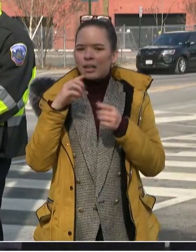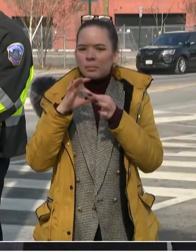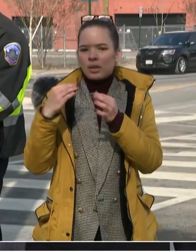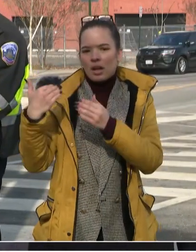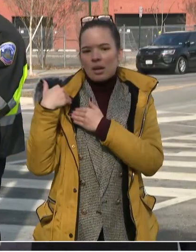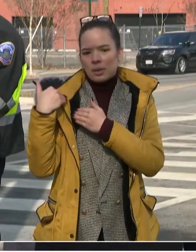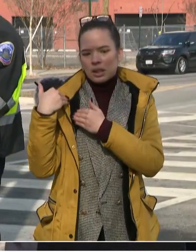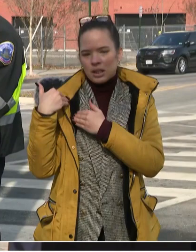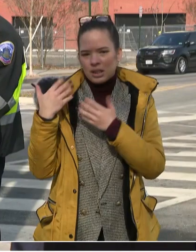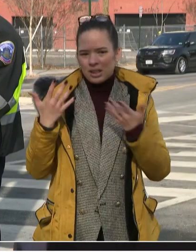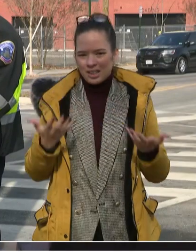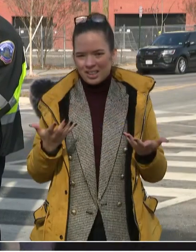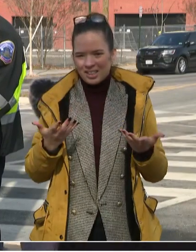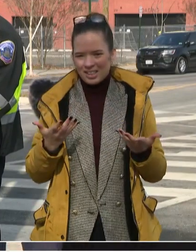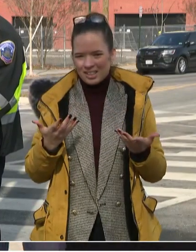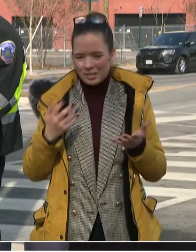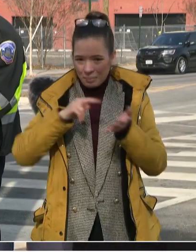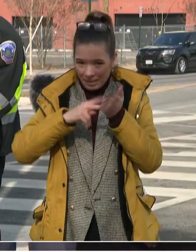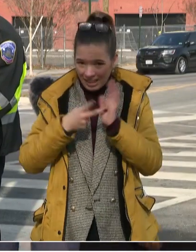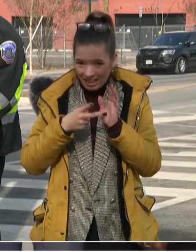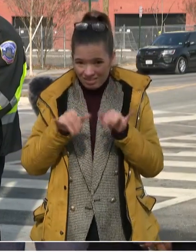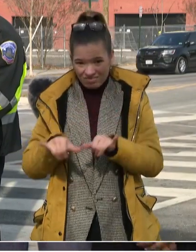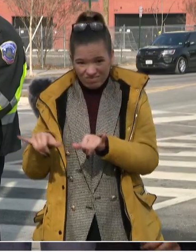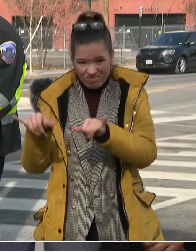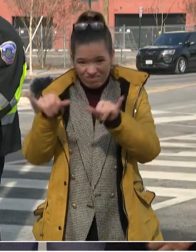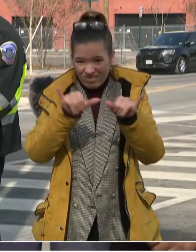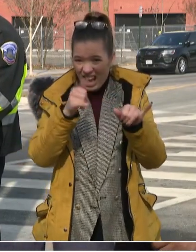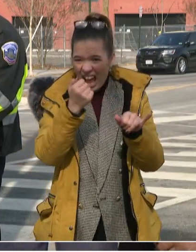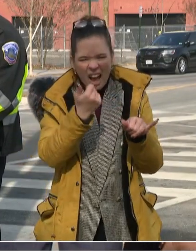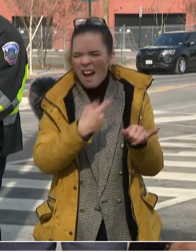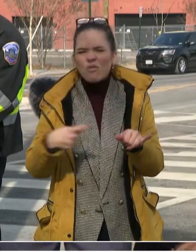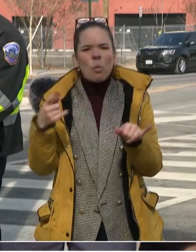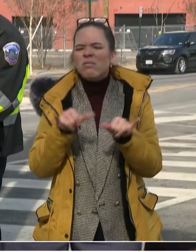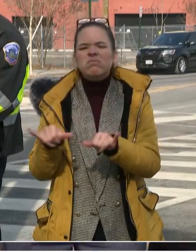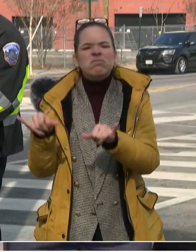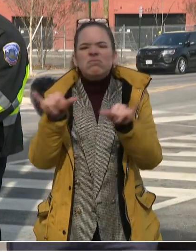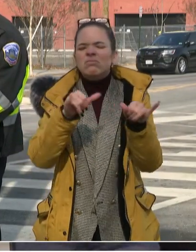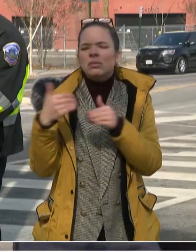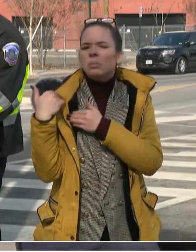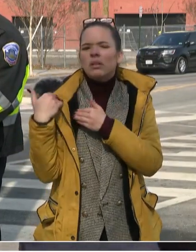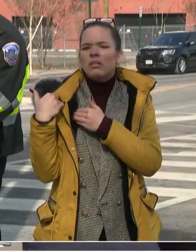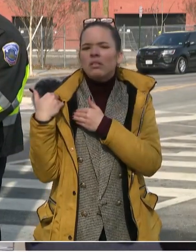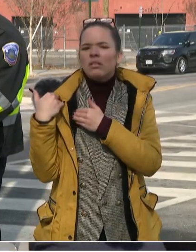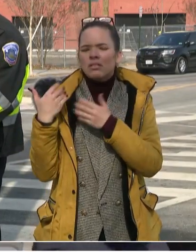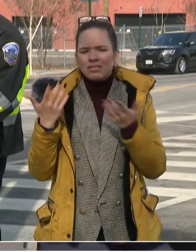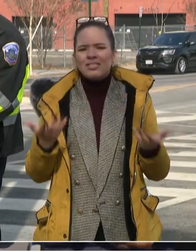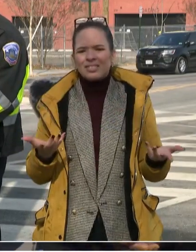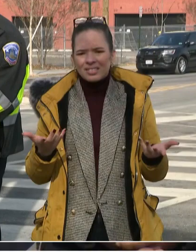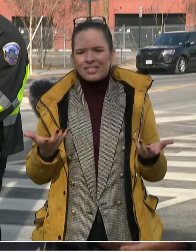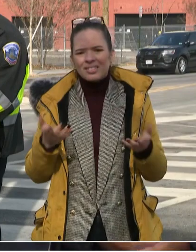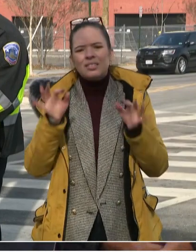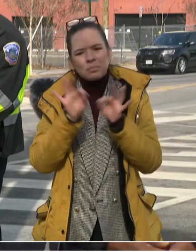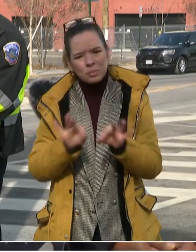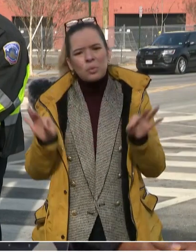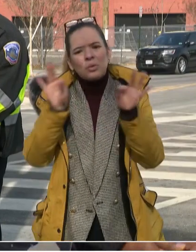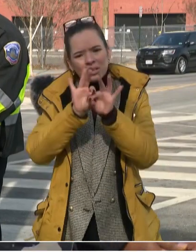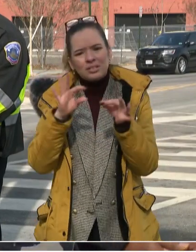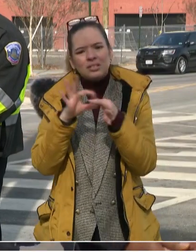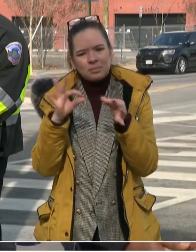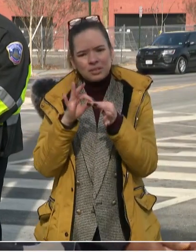hold everyone to the same accountability in which we are held? And that is an important statement to